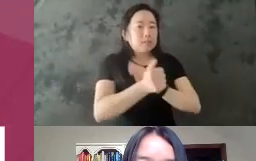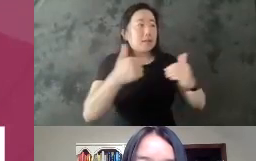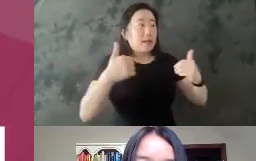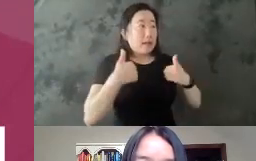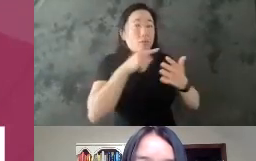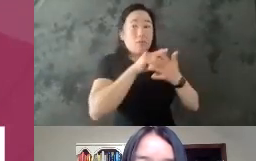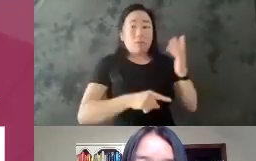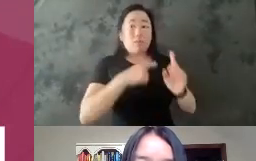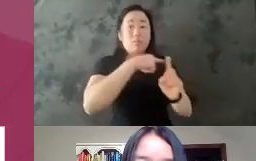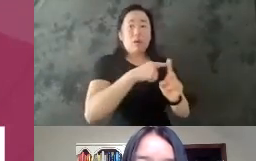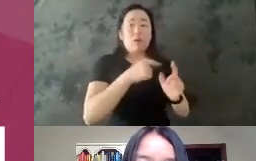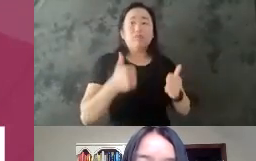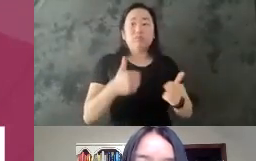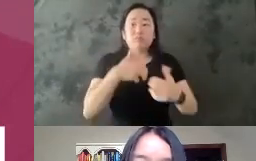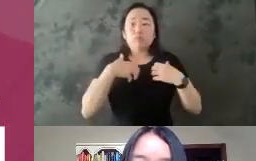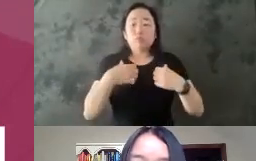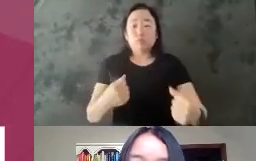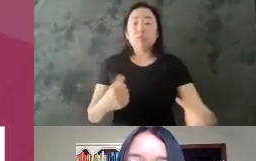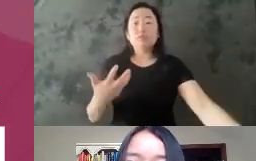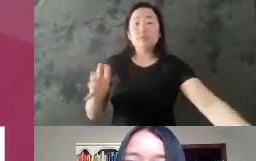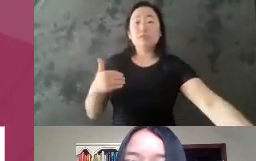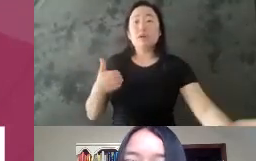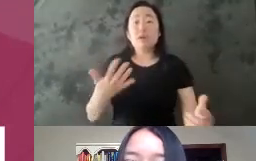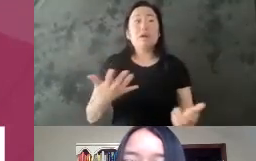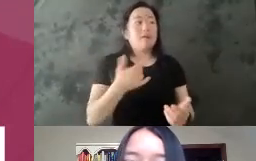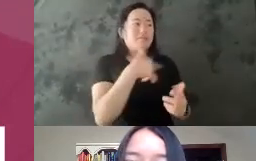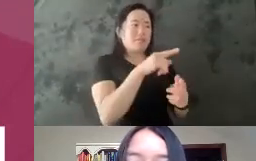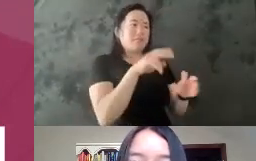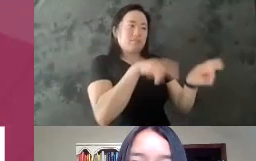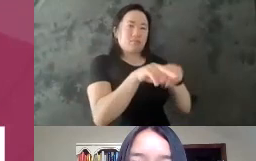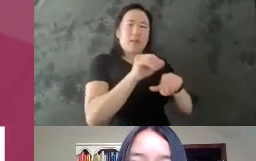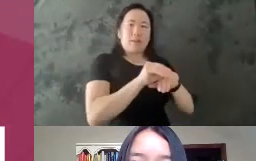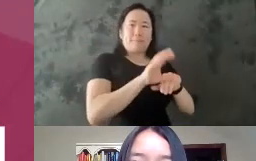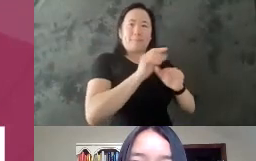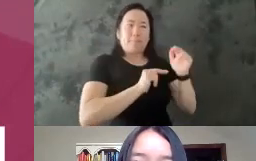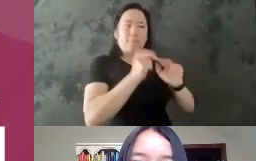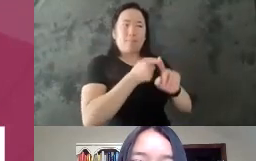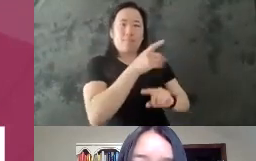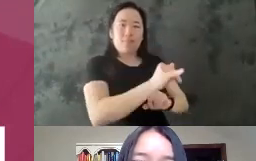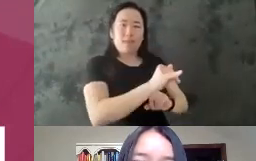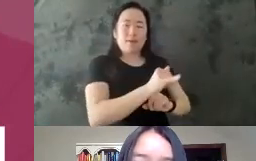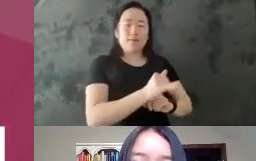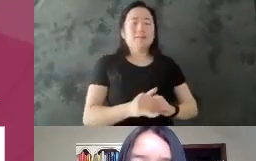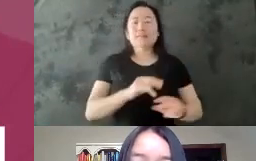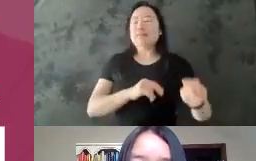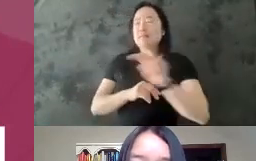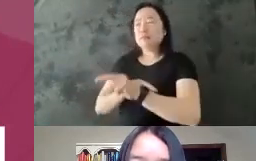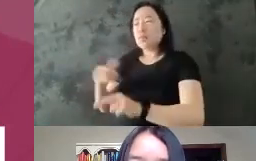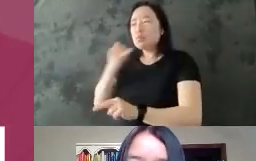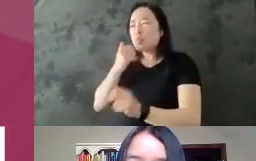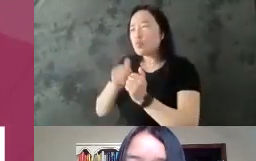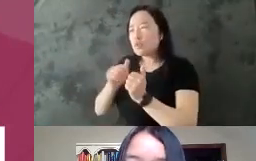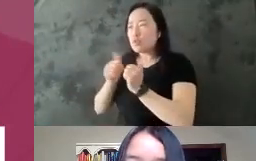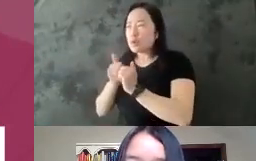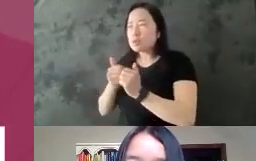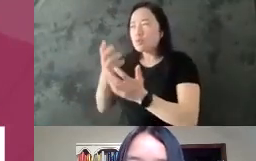traits, taking that strengths-based approach versus looking at what's wrong with you. And so in the chat, we